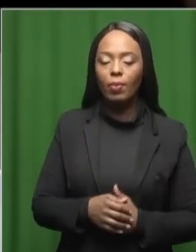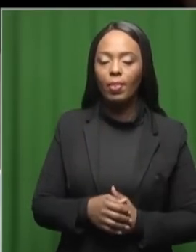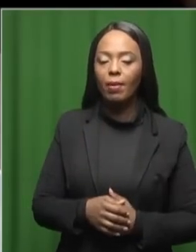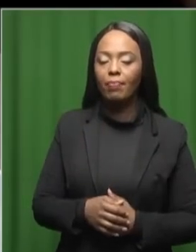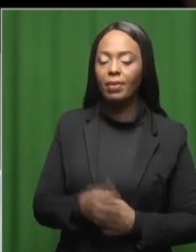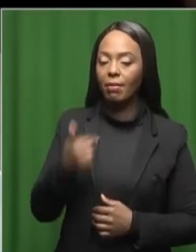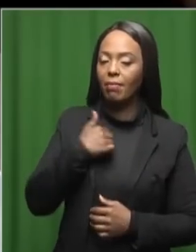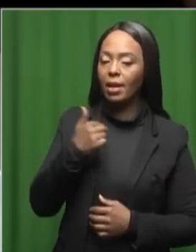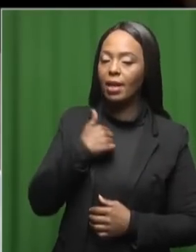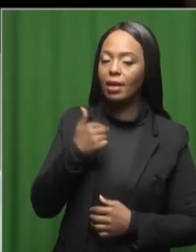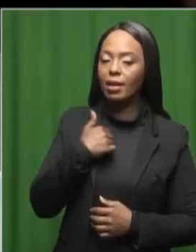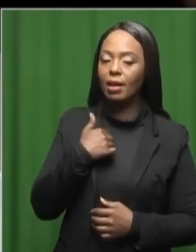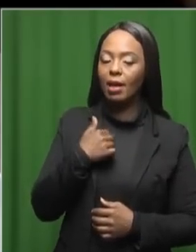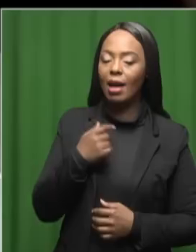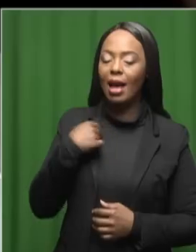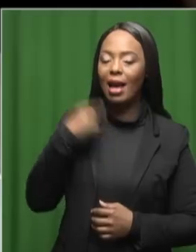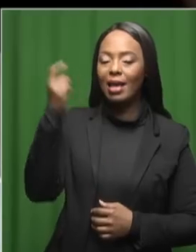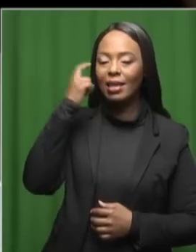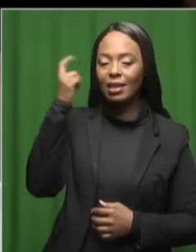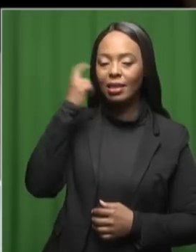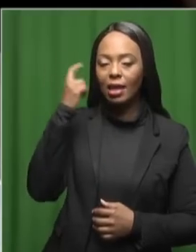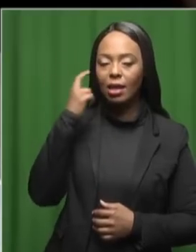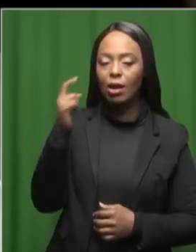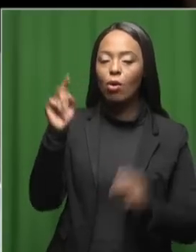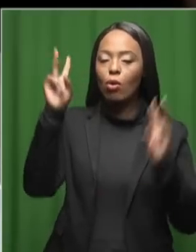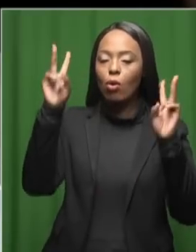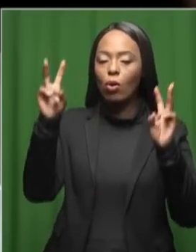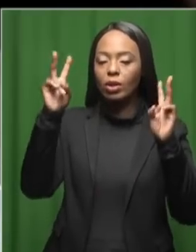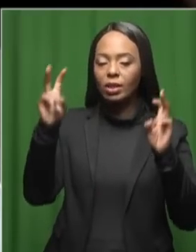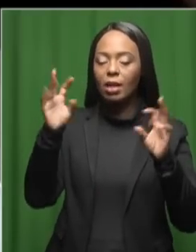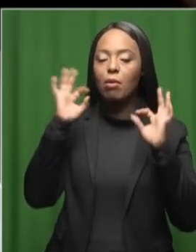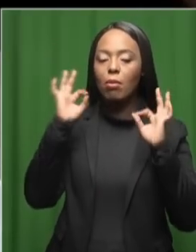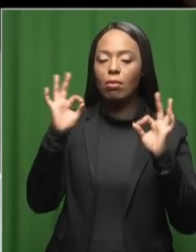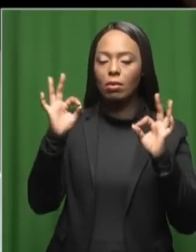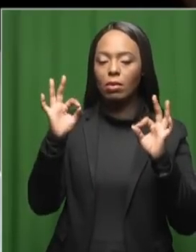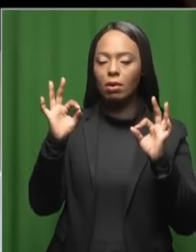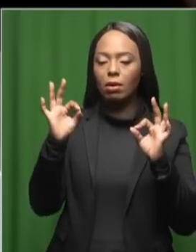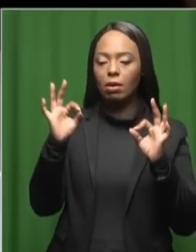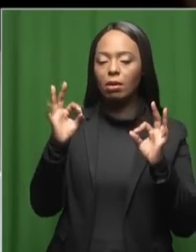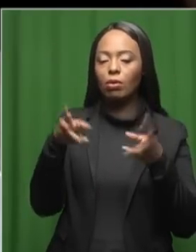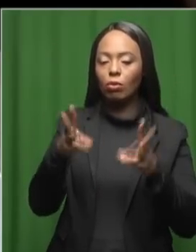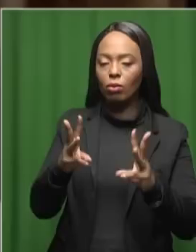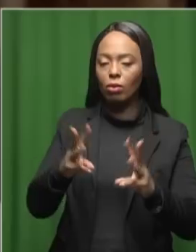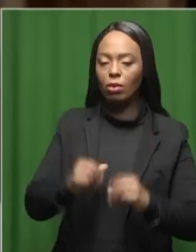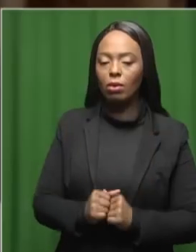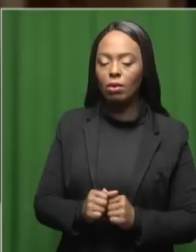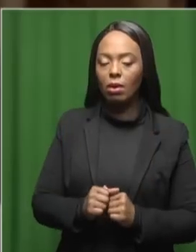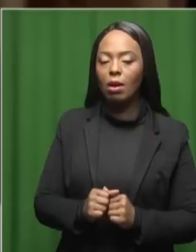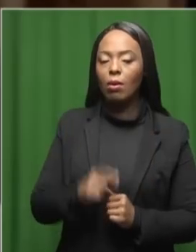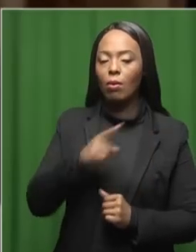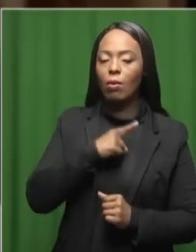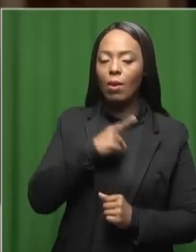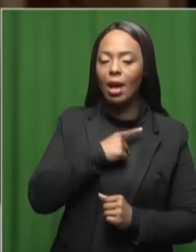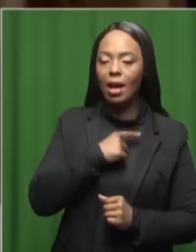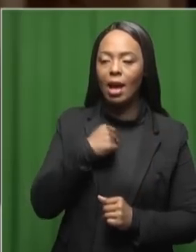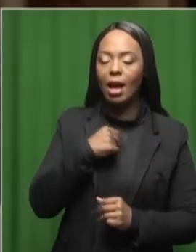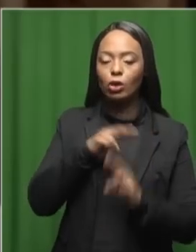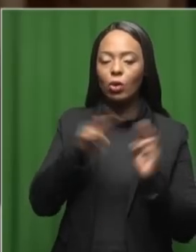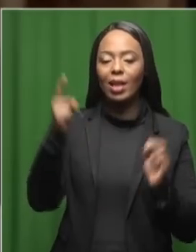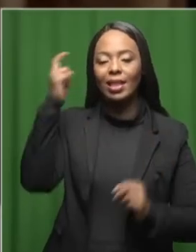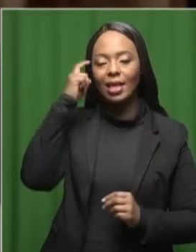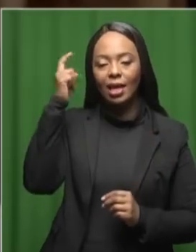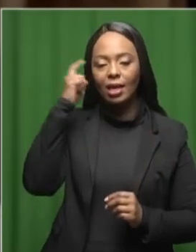I think maybe it is not quoted in proper context. I don't think in this regard she was